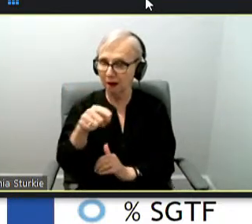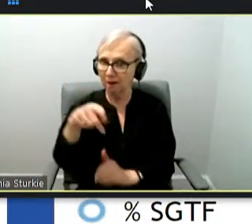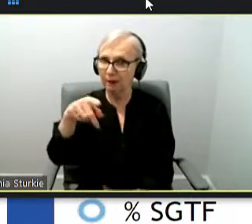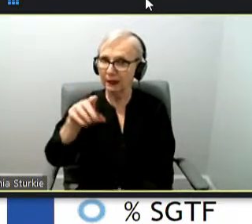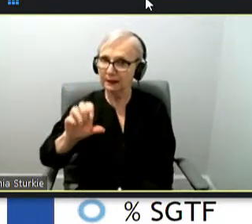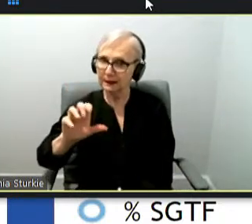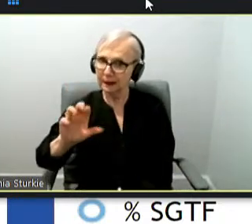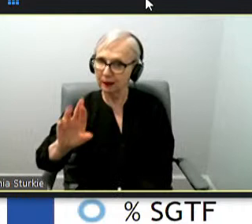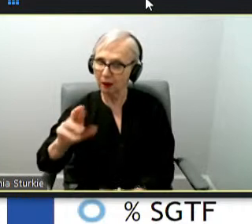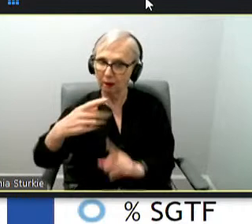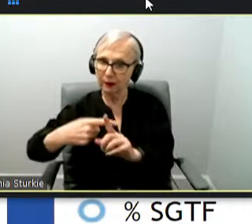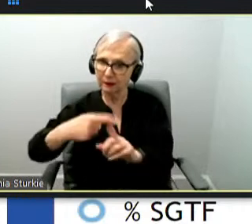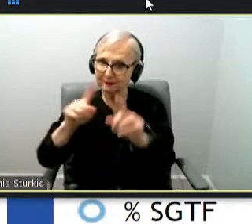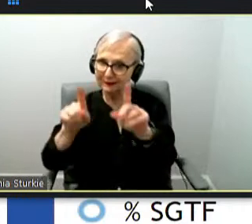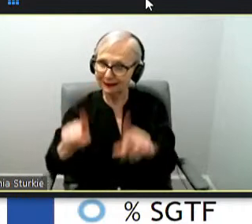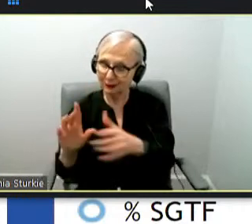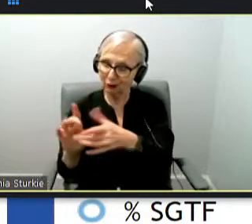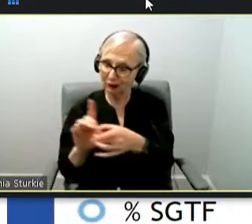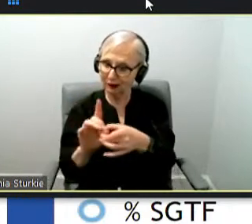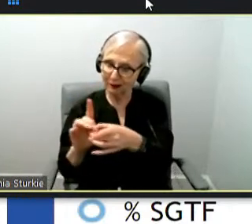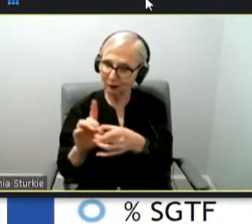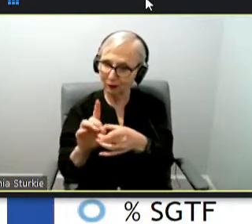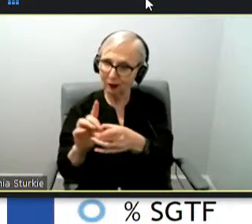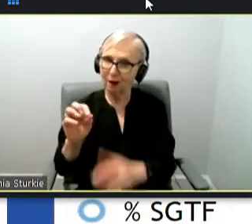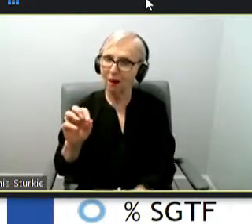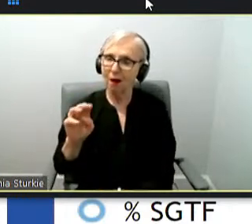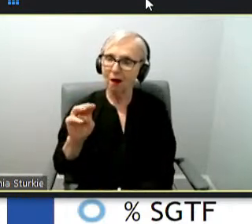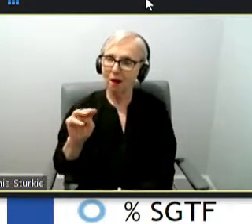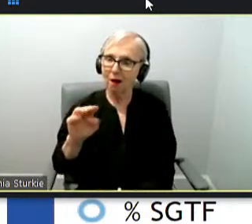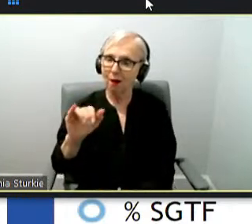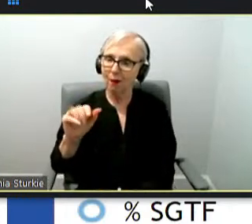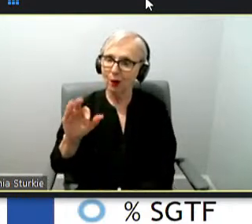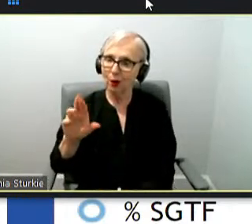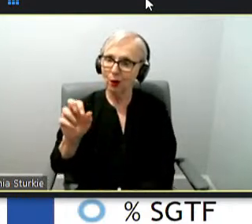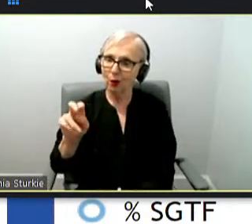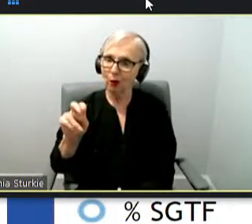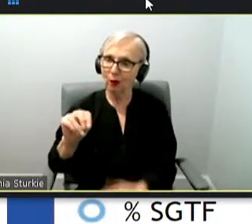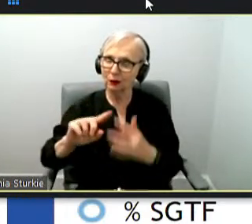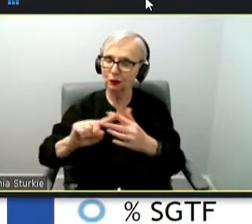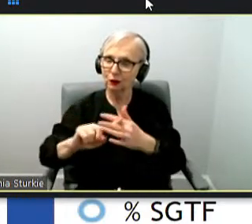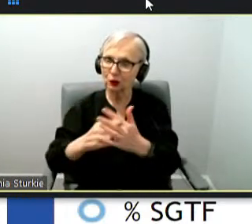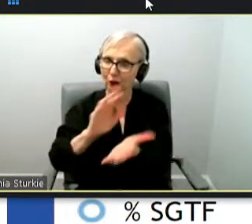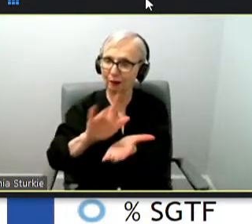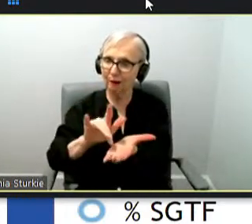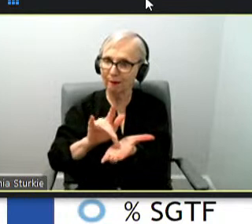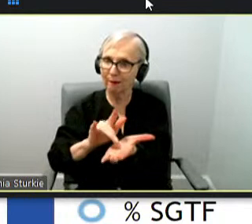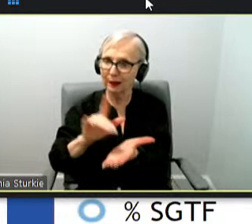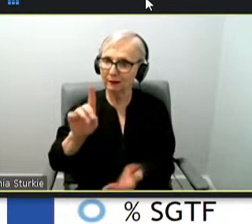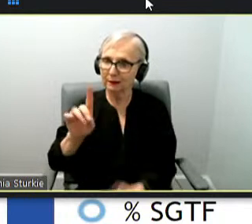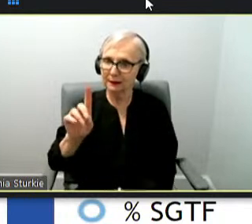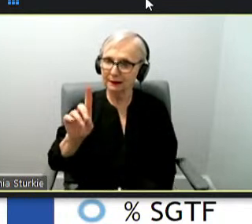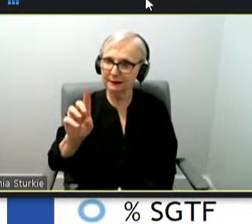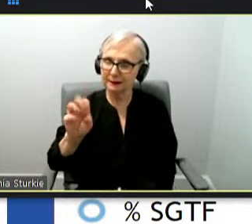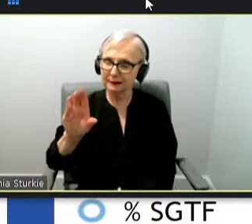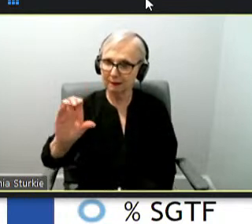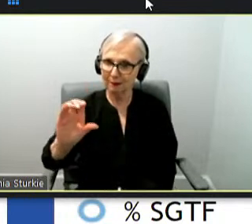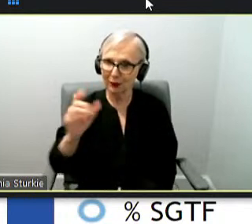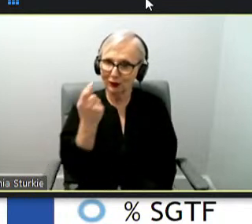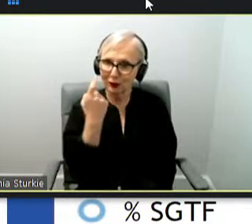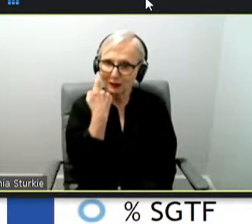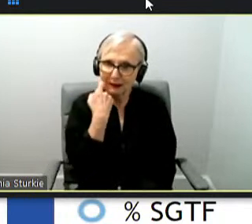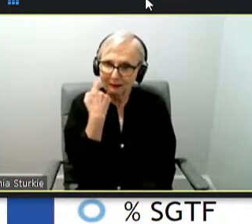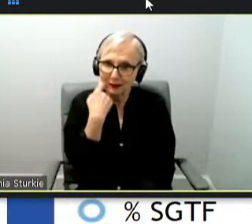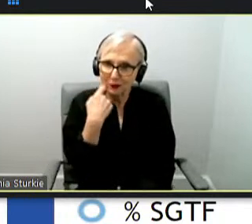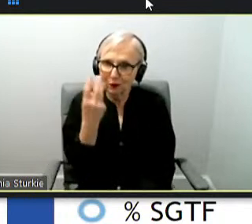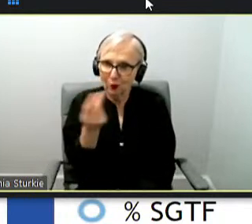positive tests that are identified as S-gene target failure starting in about mid-December. And you can see even just the last few